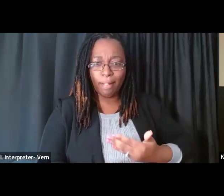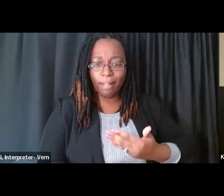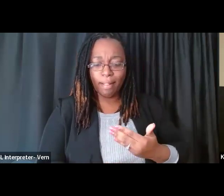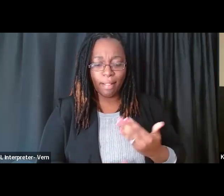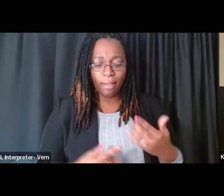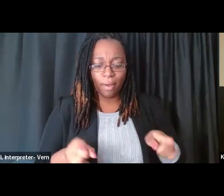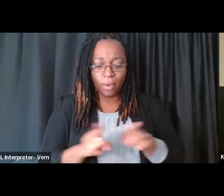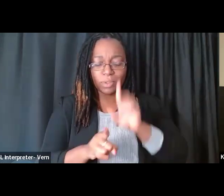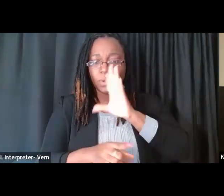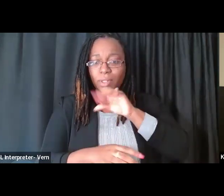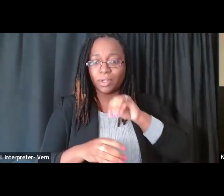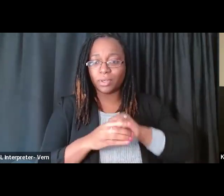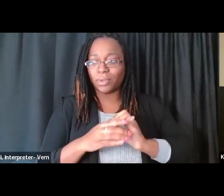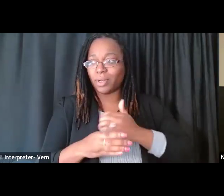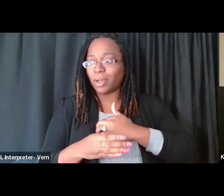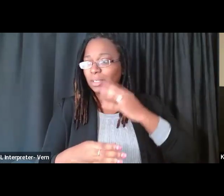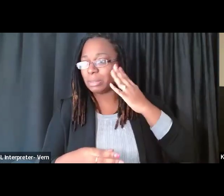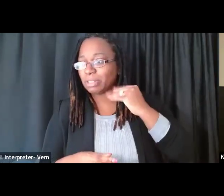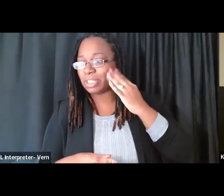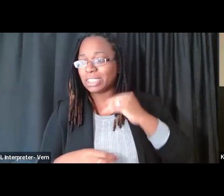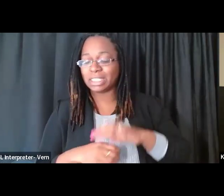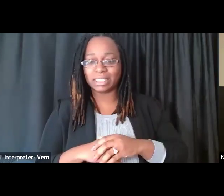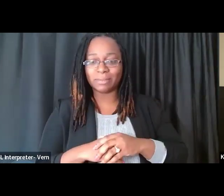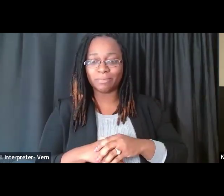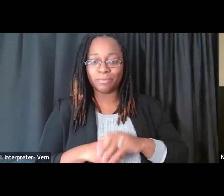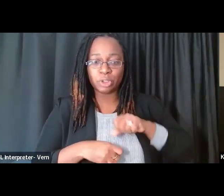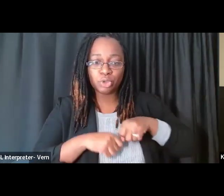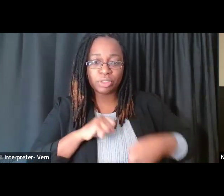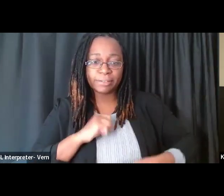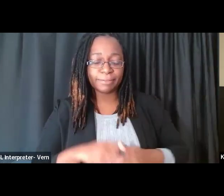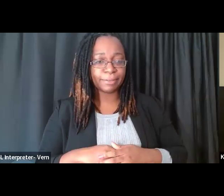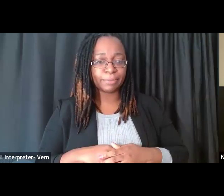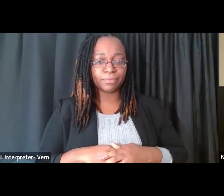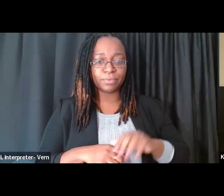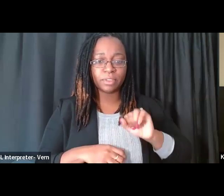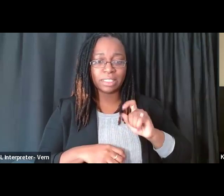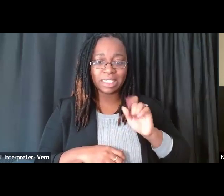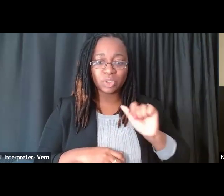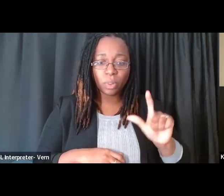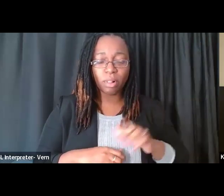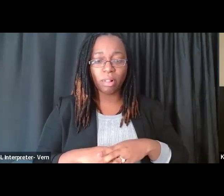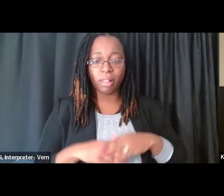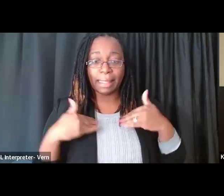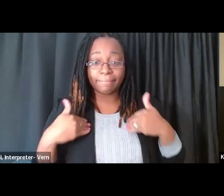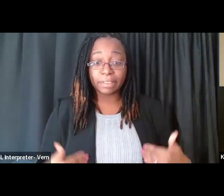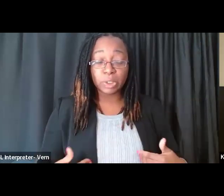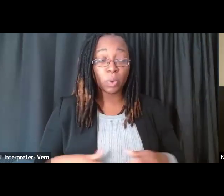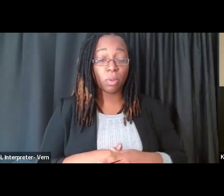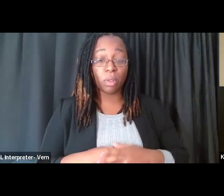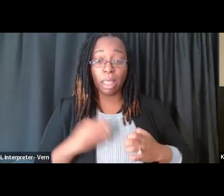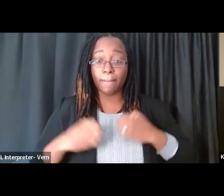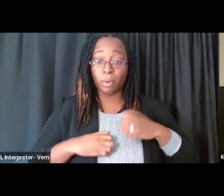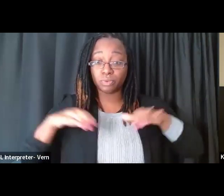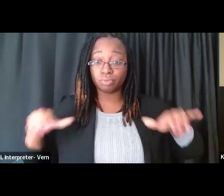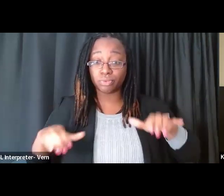our experience of grief. Intimacy includes all sexual, physical, and emotional acts that are of a